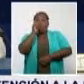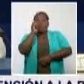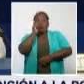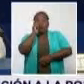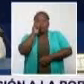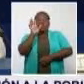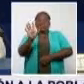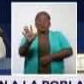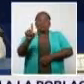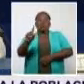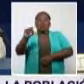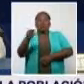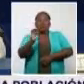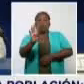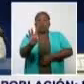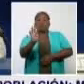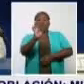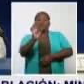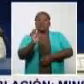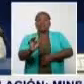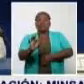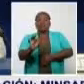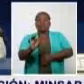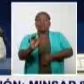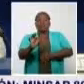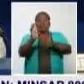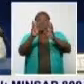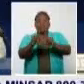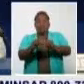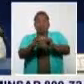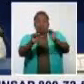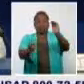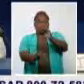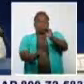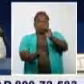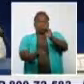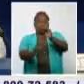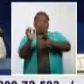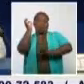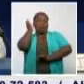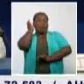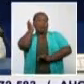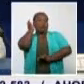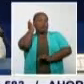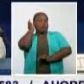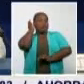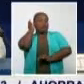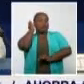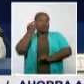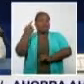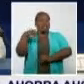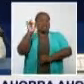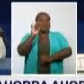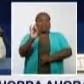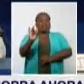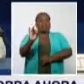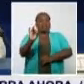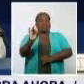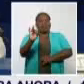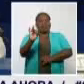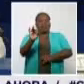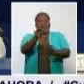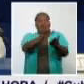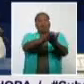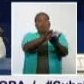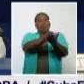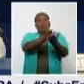the cumulative total, we have 918 are of the male sex, 51.4%. And there